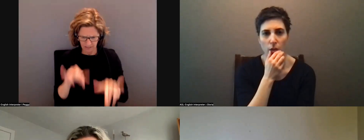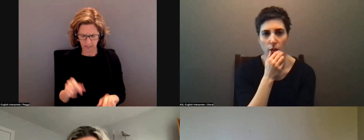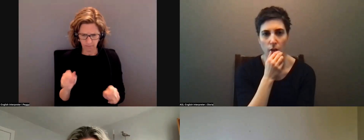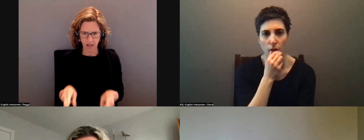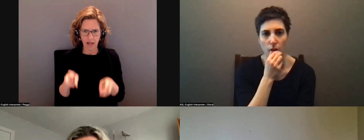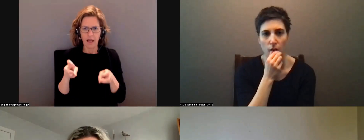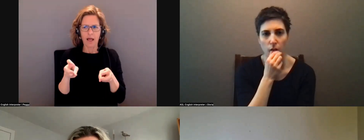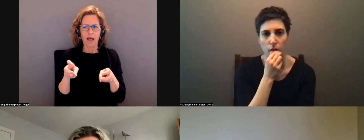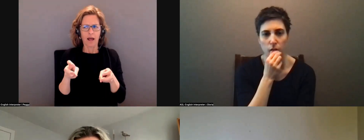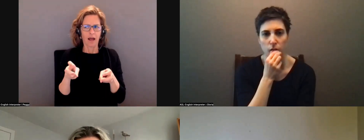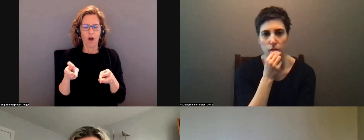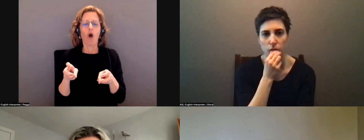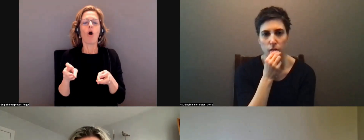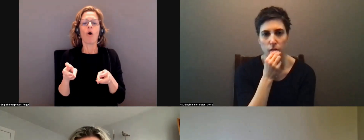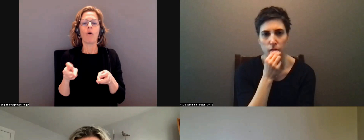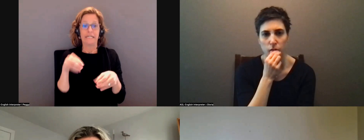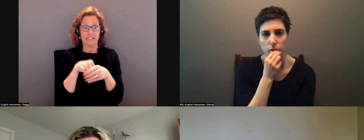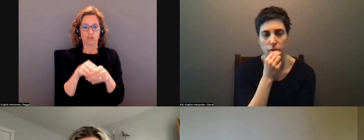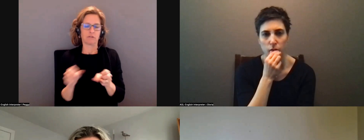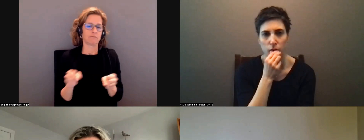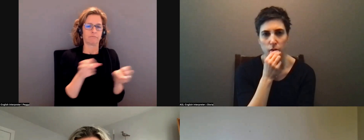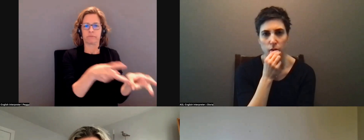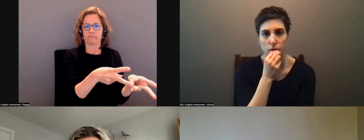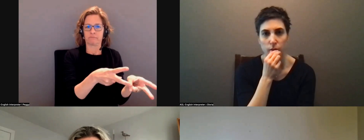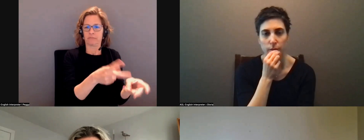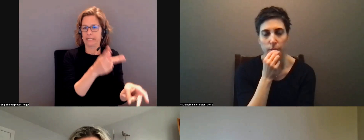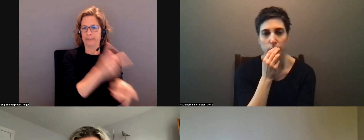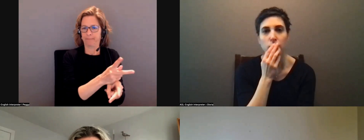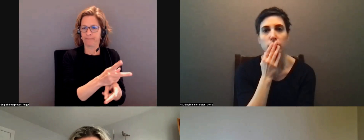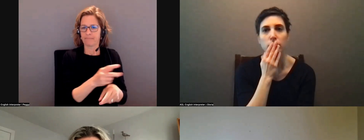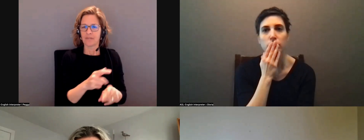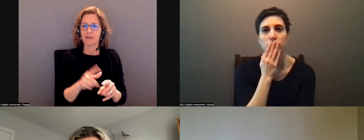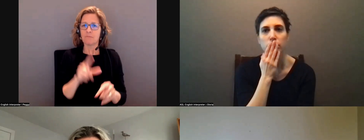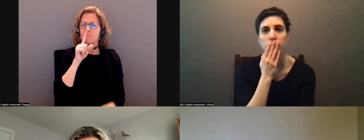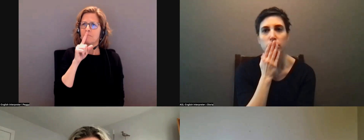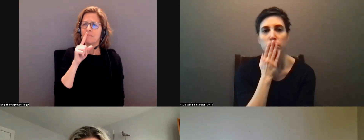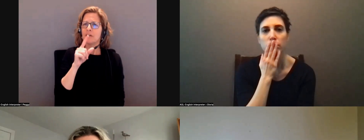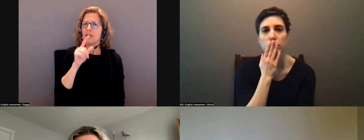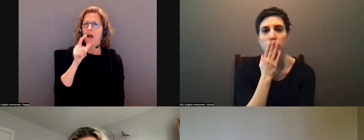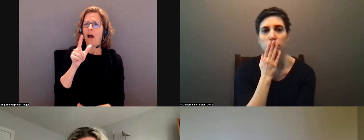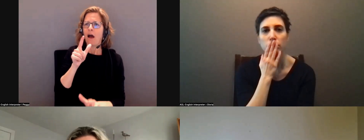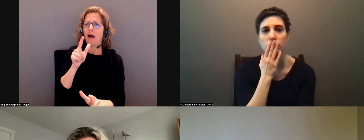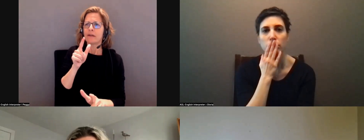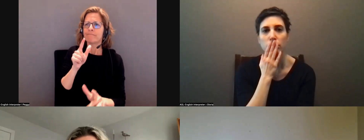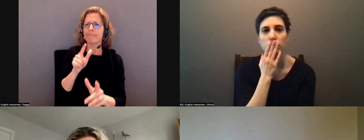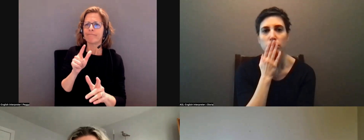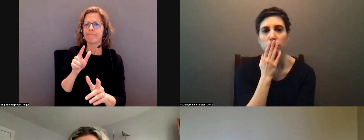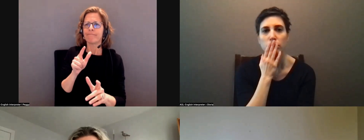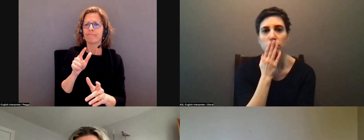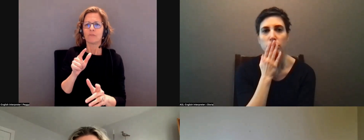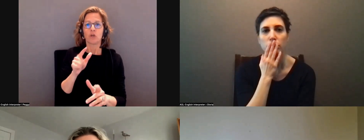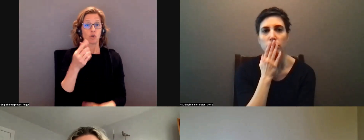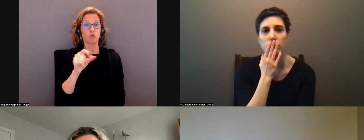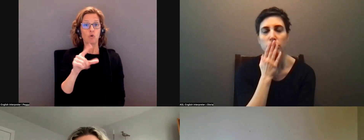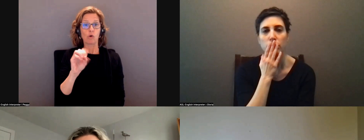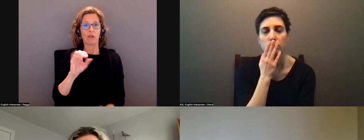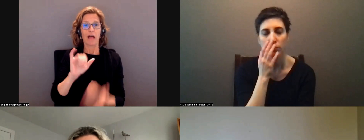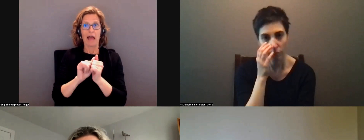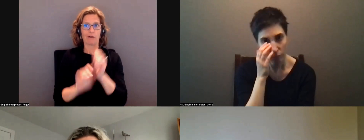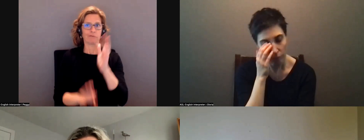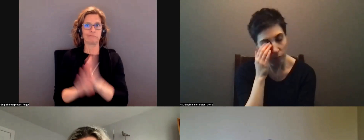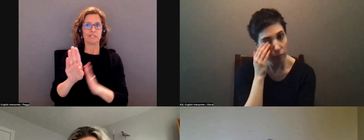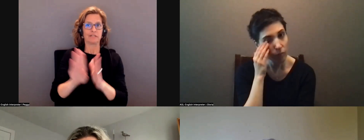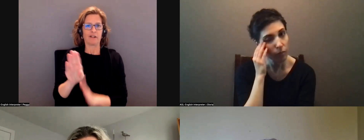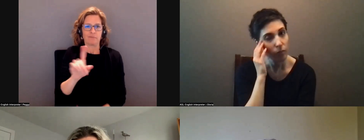something. And that's all internal. It's nothing to do with the way Google has implemented anything or an employee at Google sharing my information